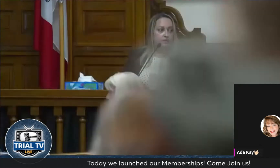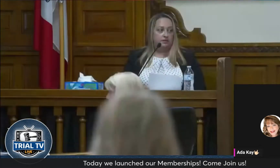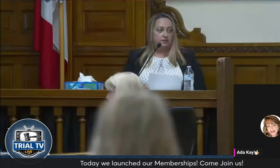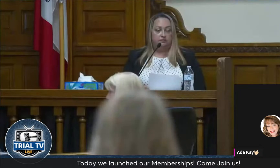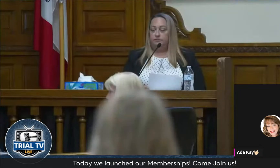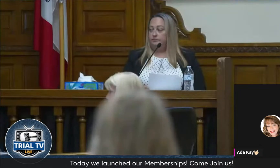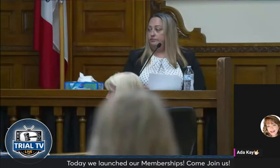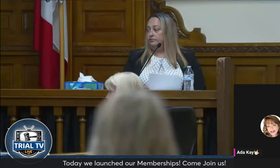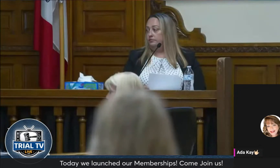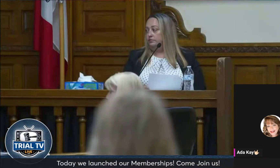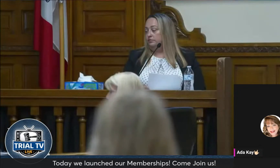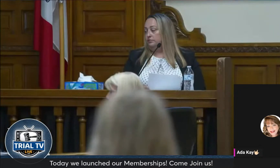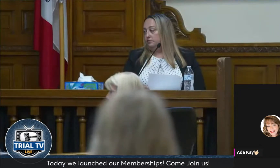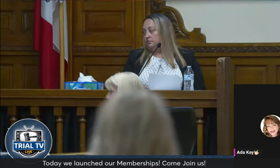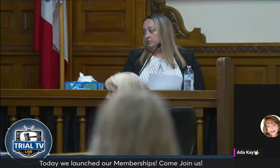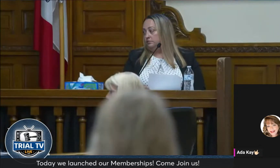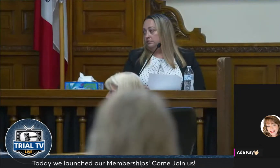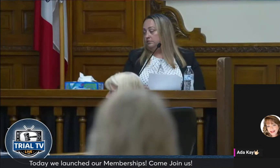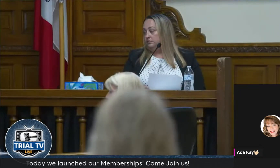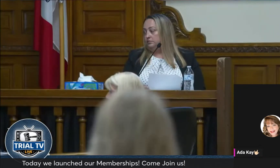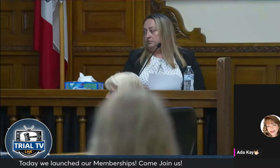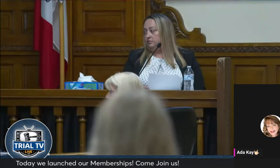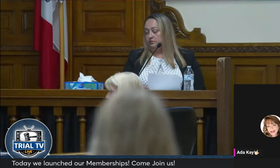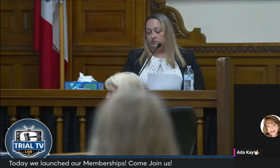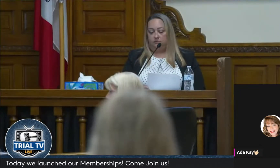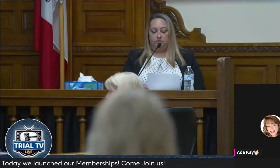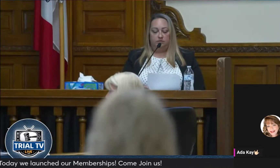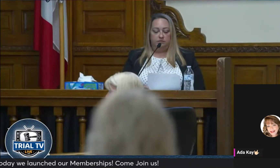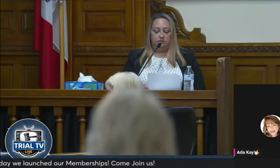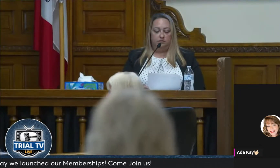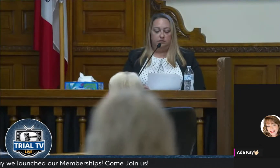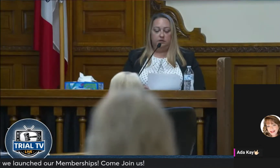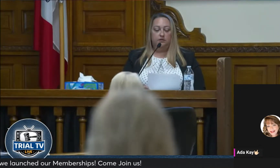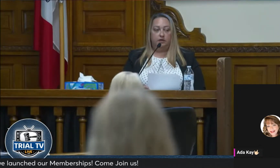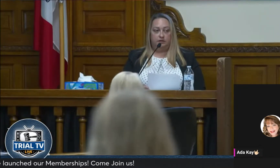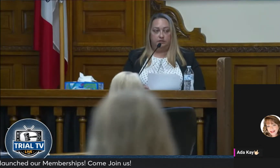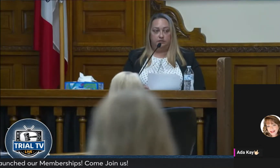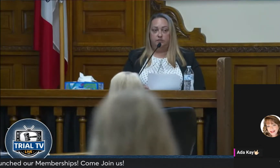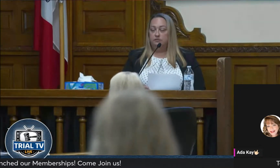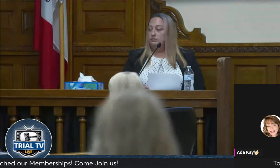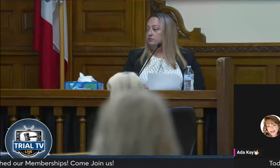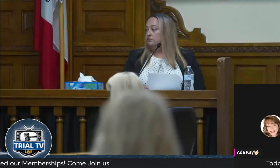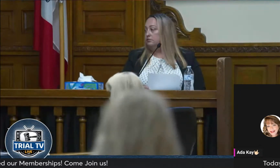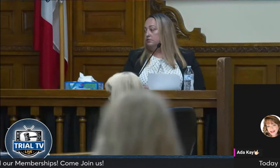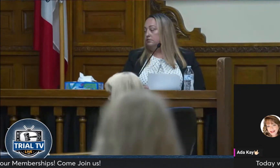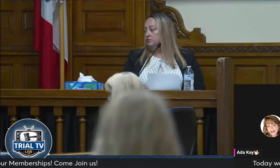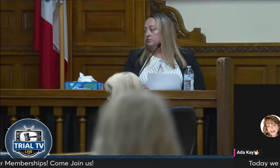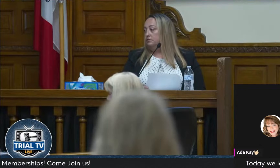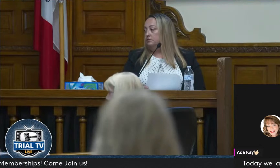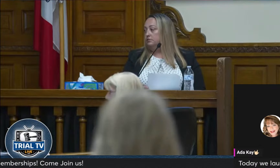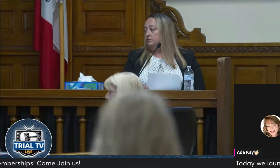contributor was, yes. Okay. And there was a minor contributor who wasn't identifiable? Correct.